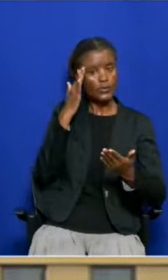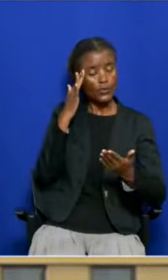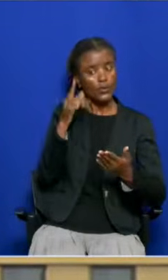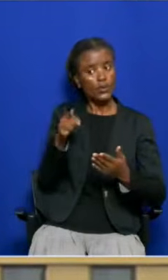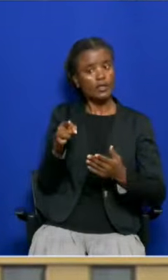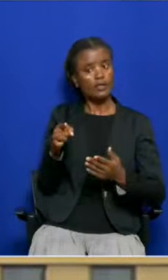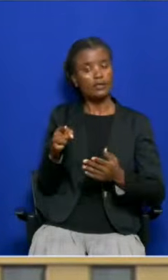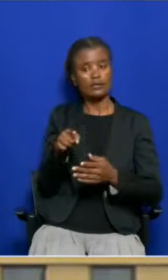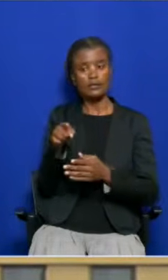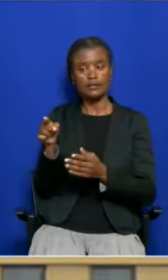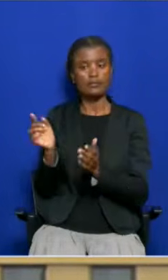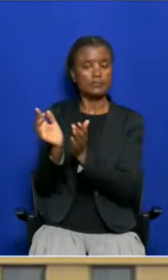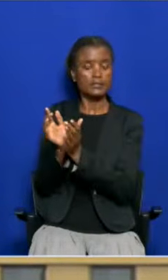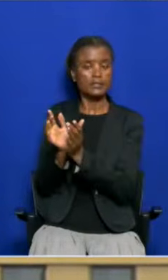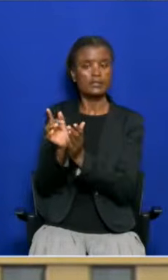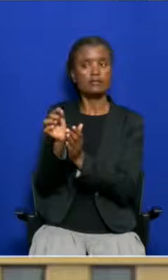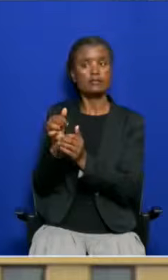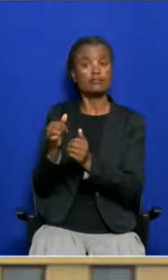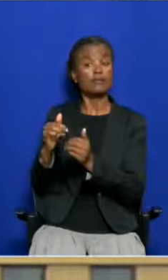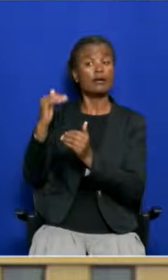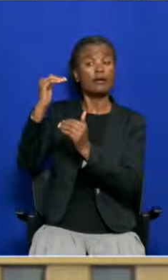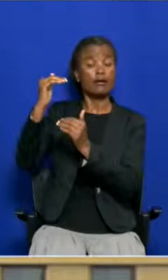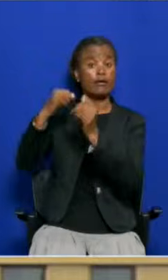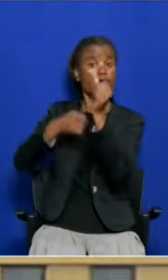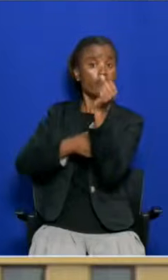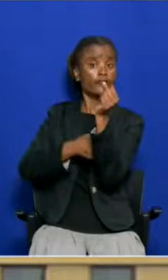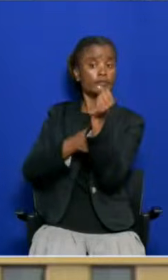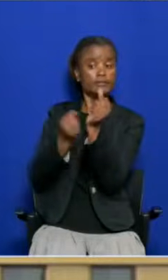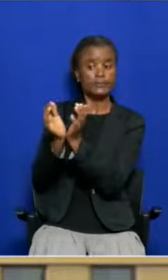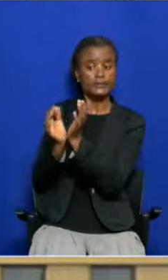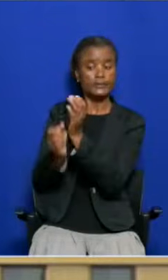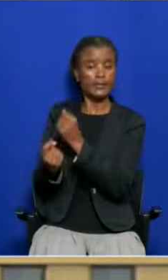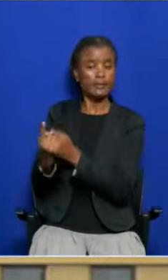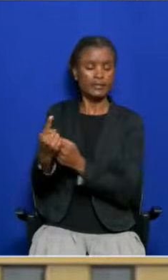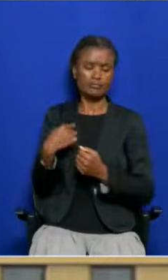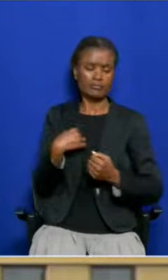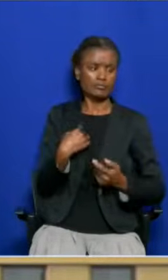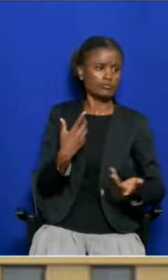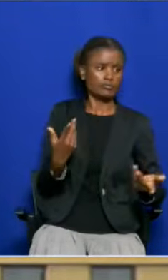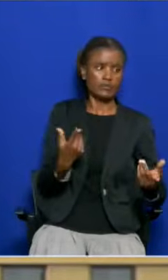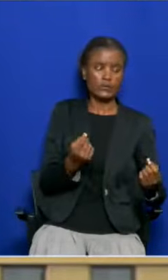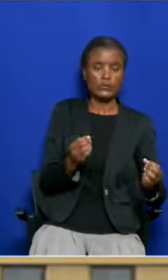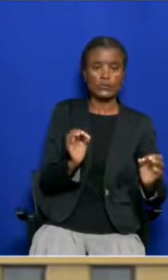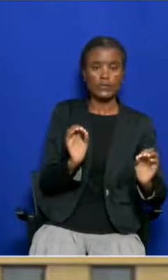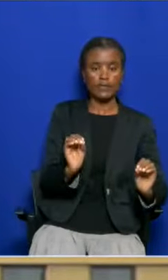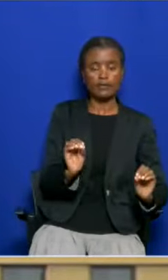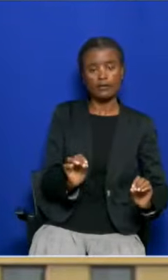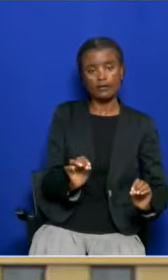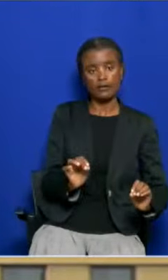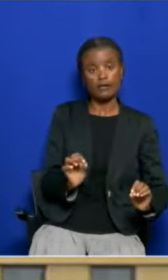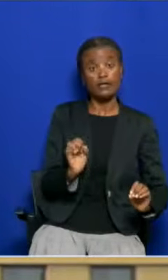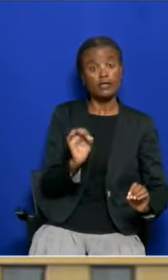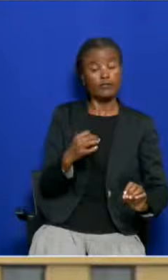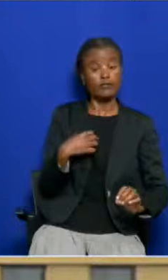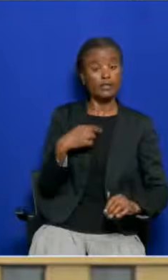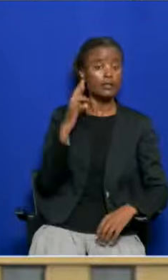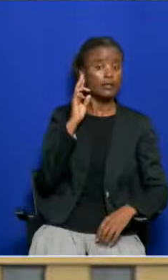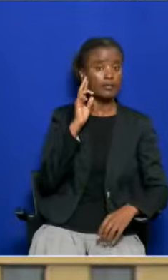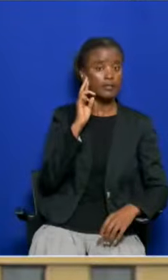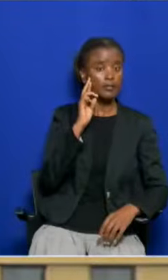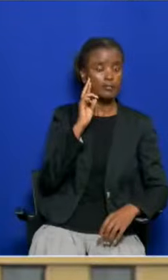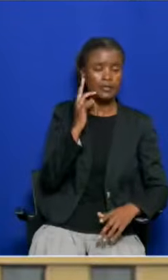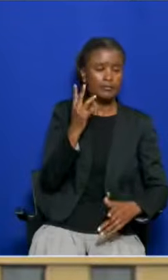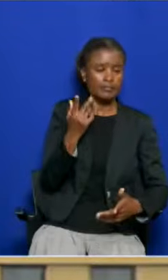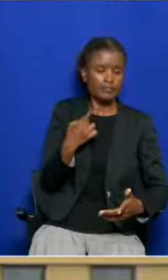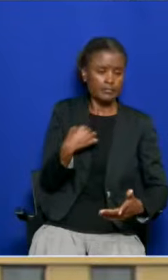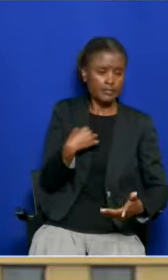highest office. So I didn't, if I can remember, I didn't, but I'm subjected to be corrected if